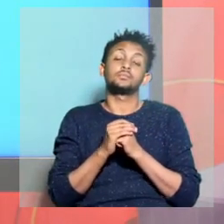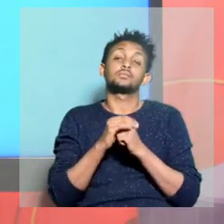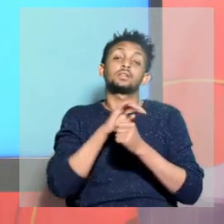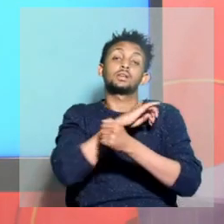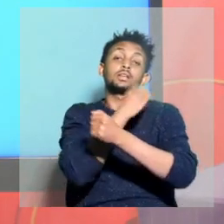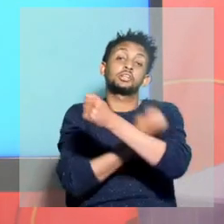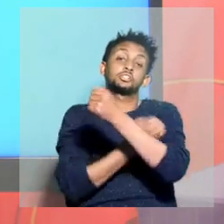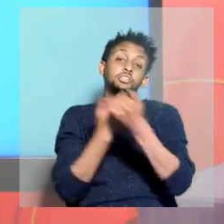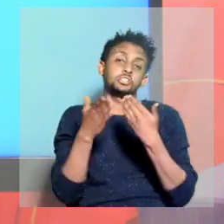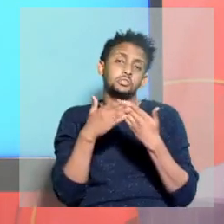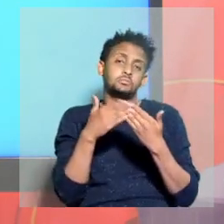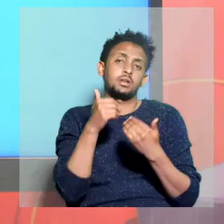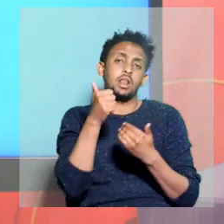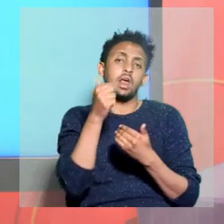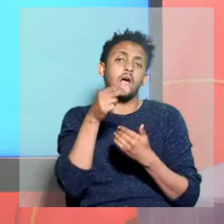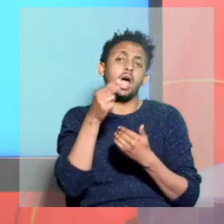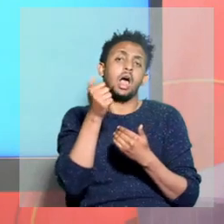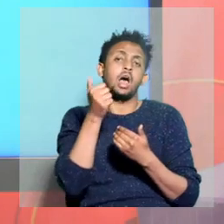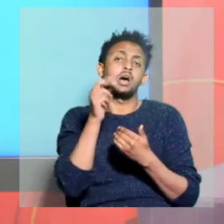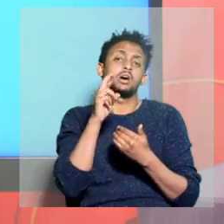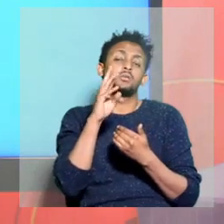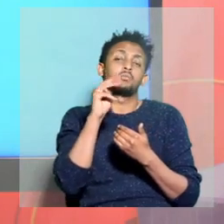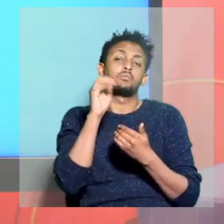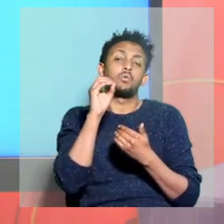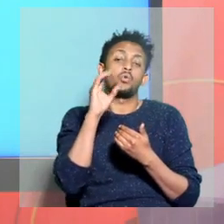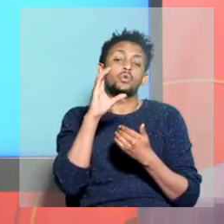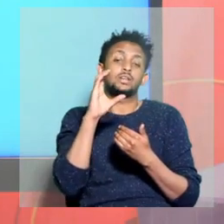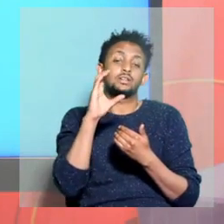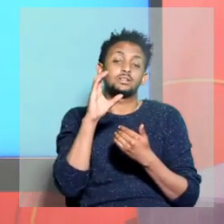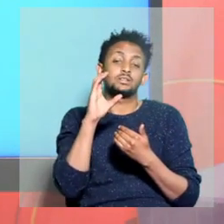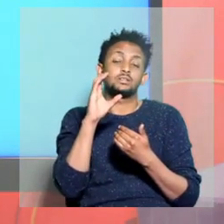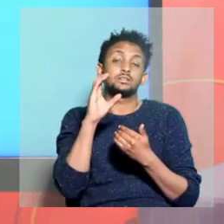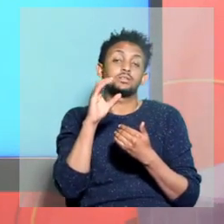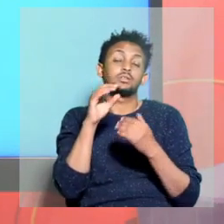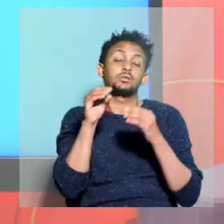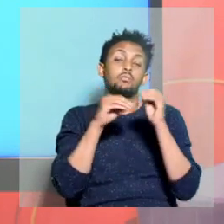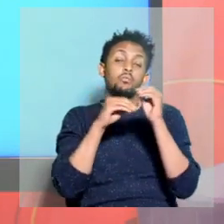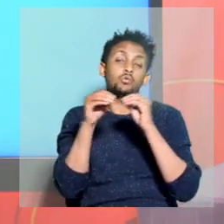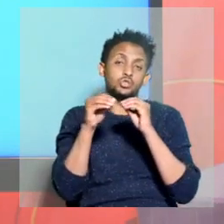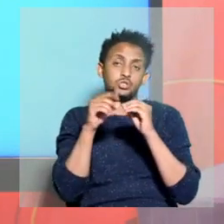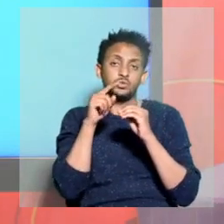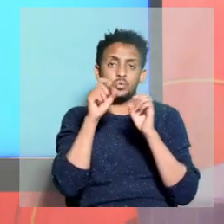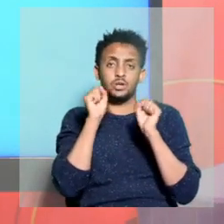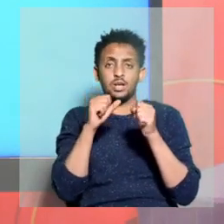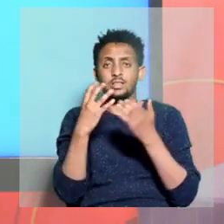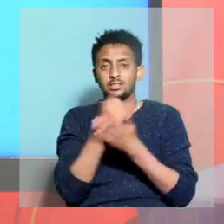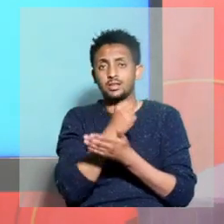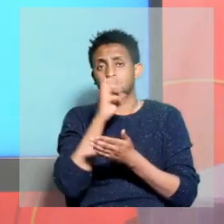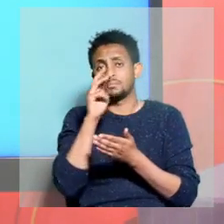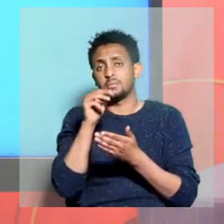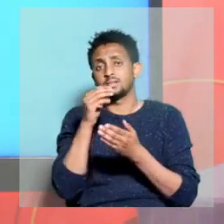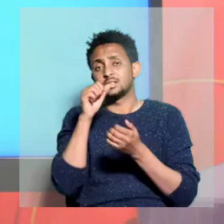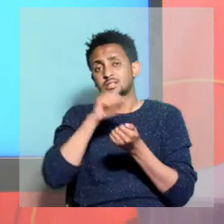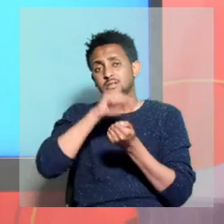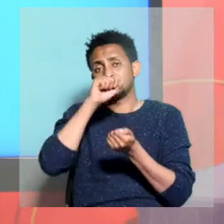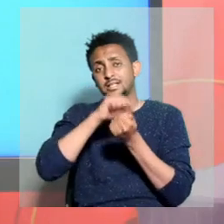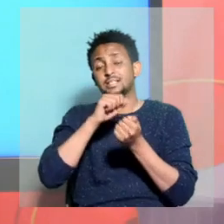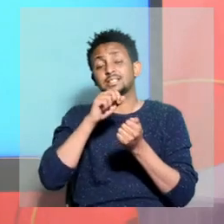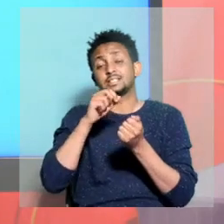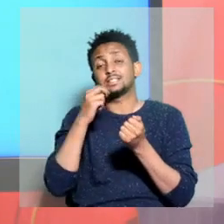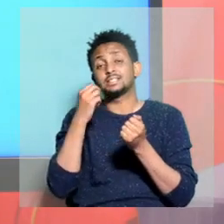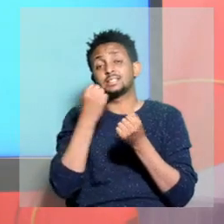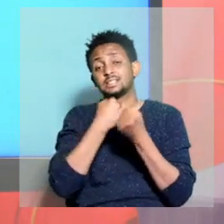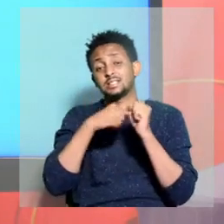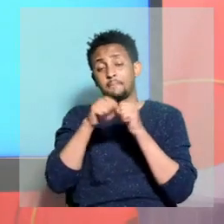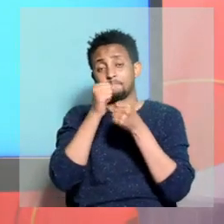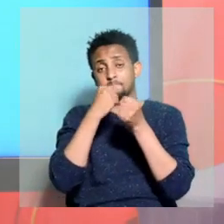Energy in simple harmonic motion. Let's try to see energy in simple harmonic motion. We can take a mass spring system or a simple